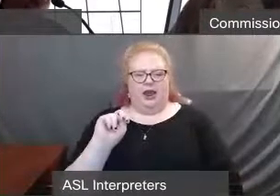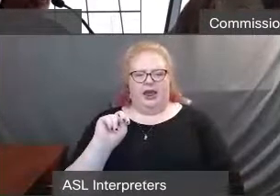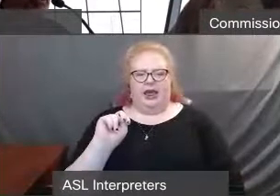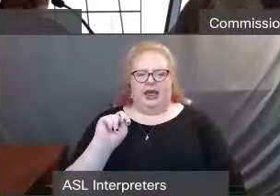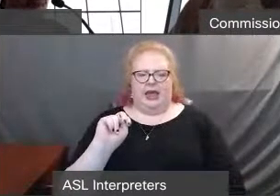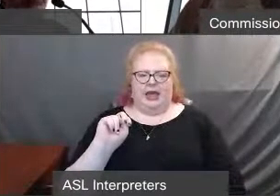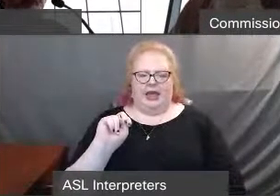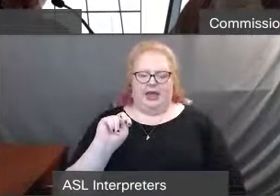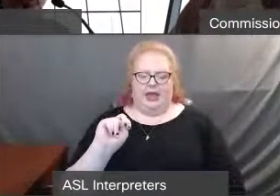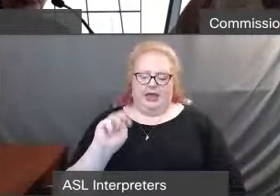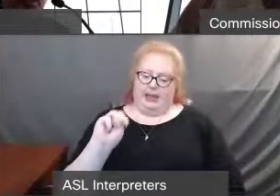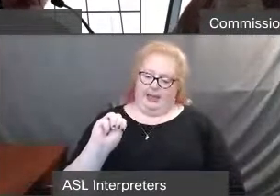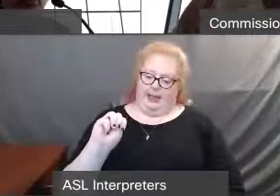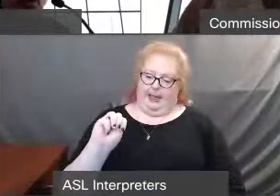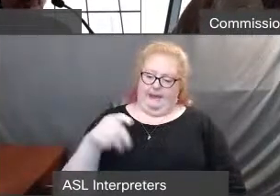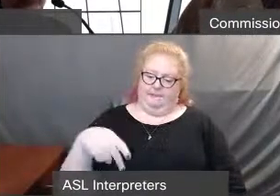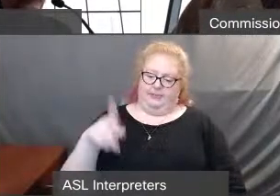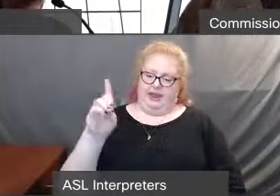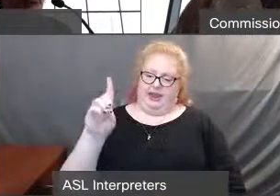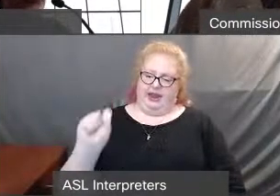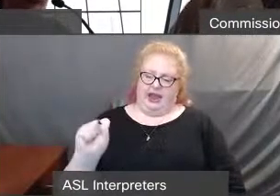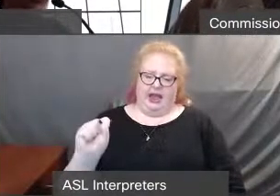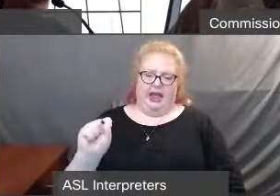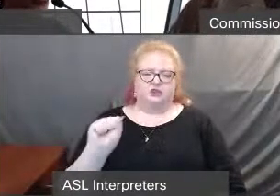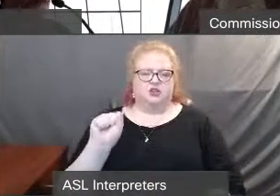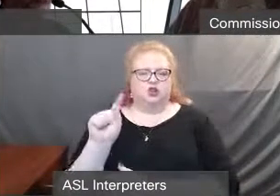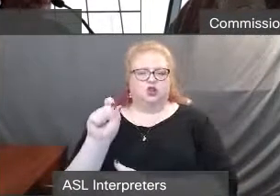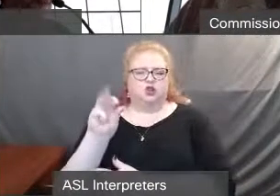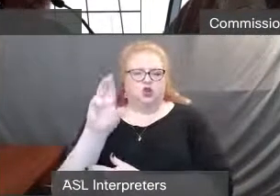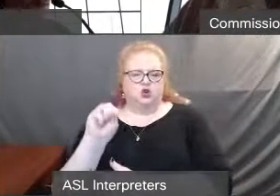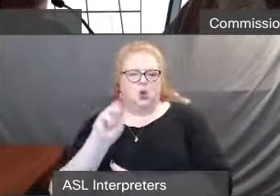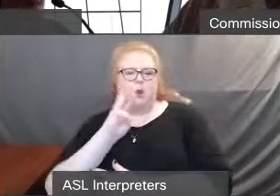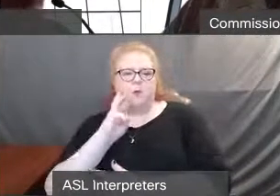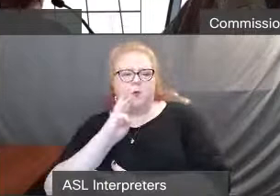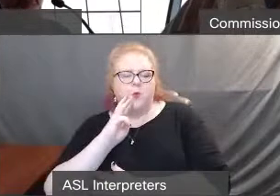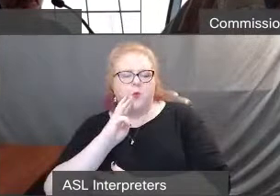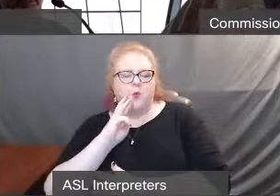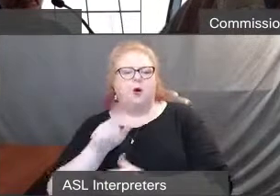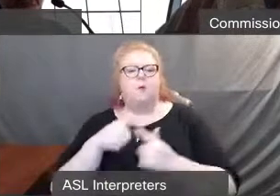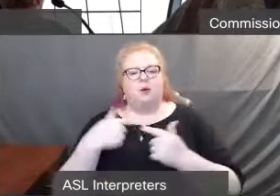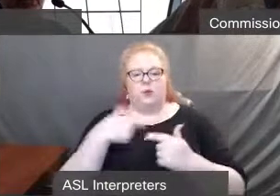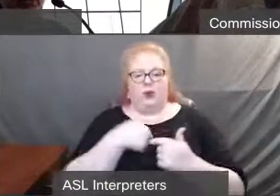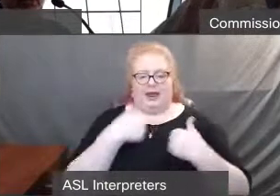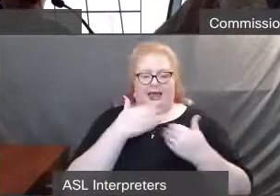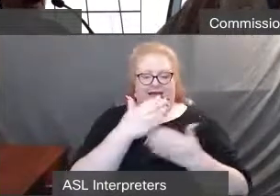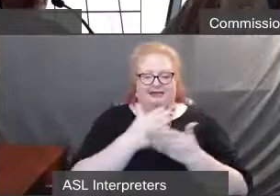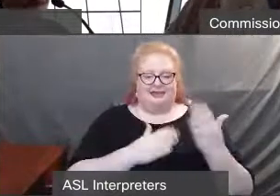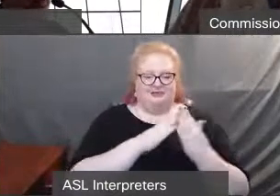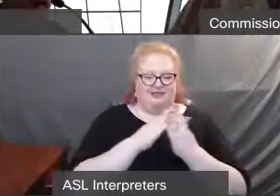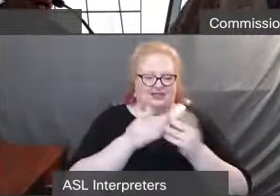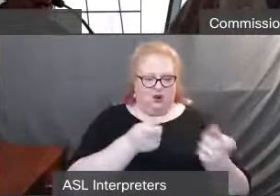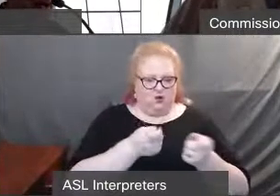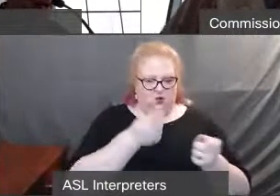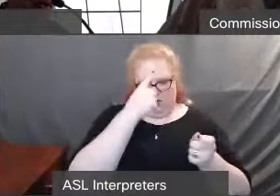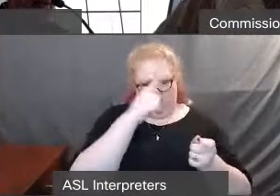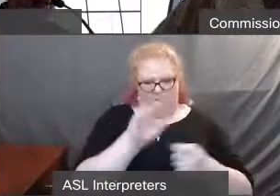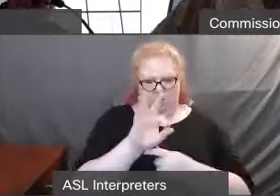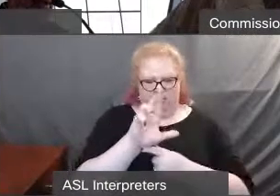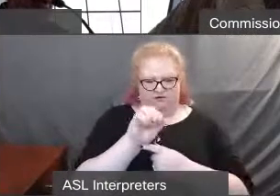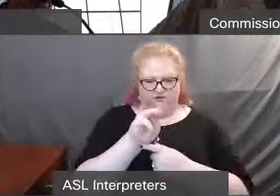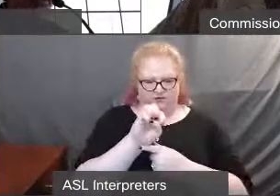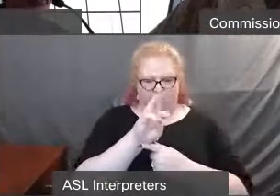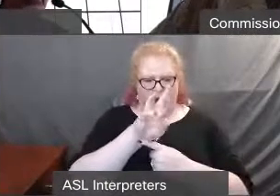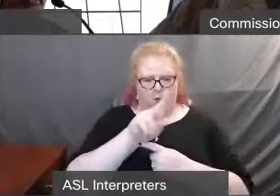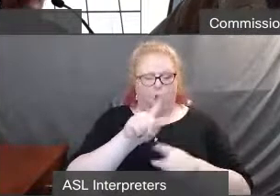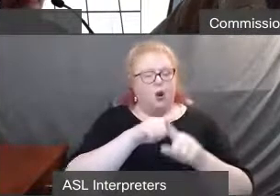program. While there was some requirements for erosion control, the city's framework for regulation and requirements was not as strict when